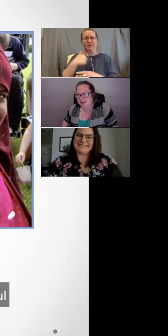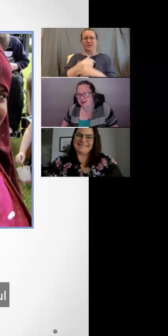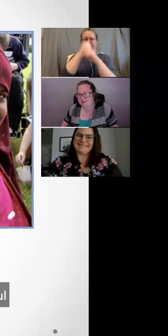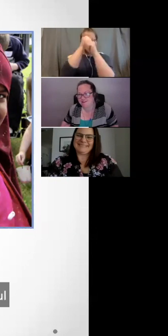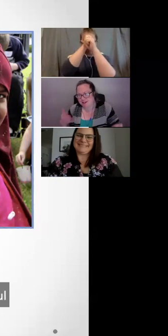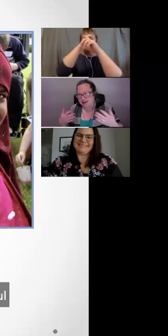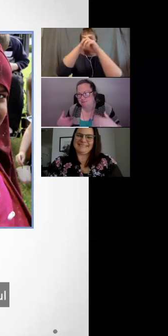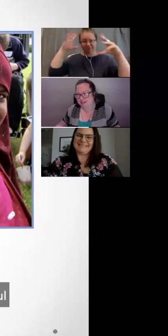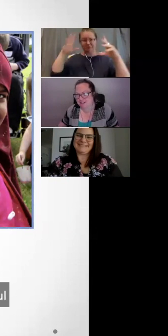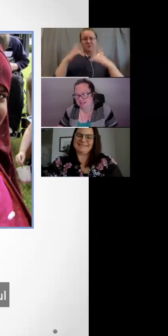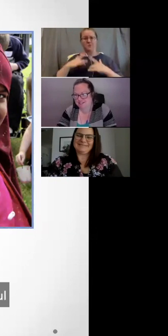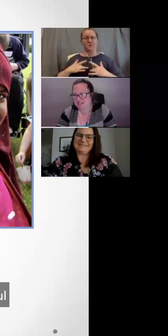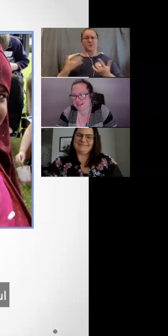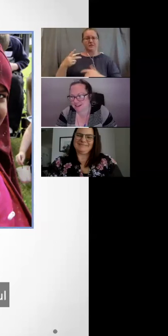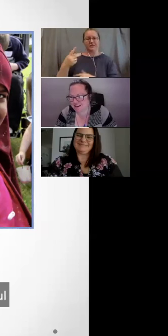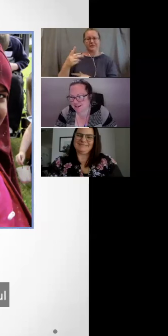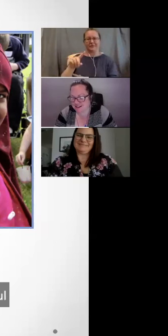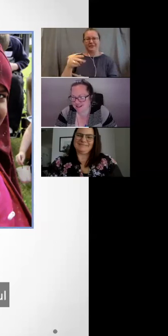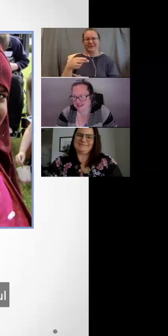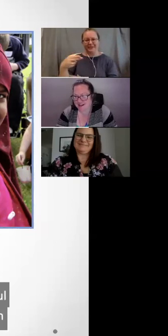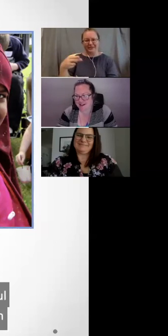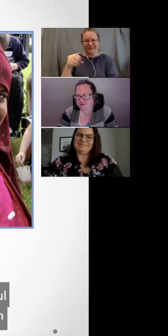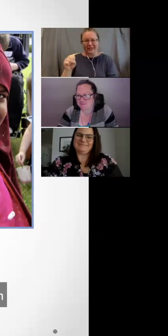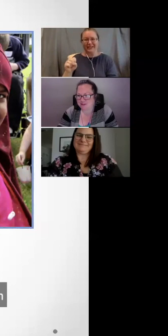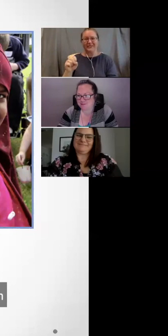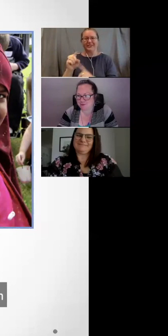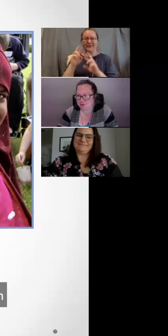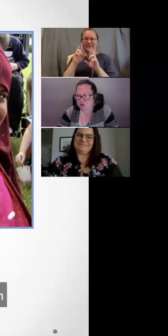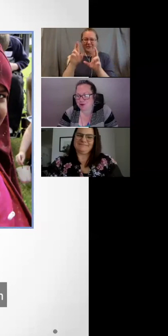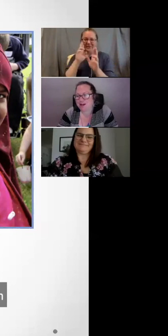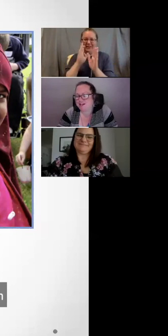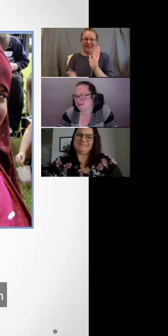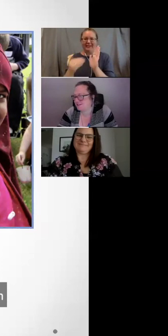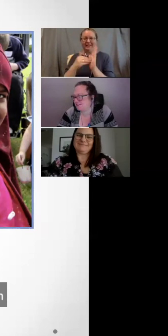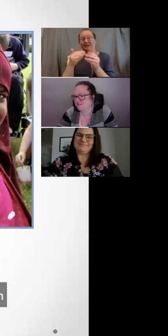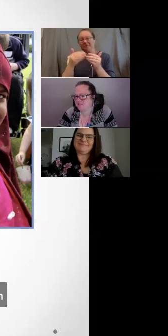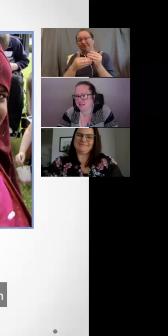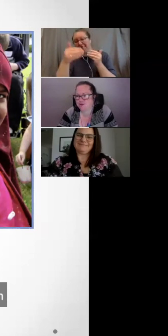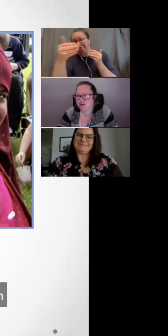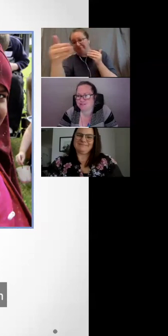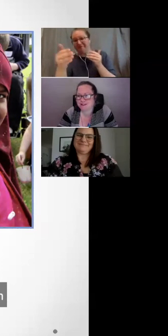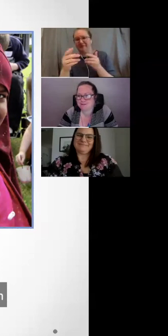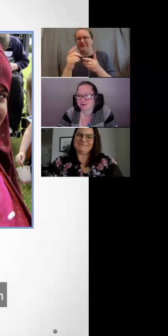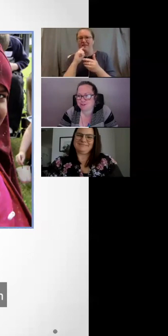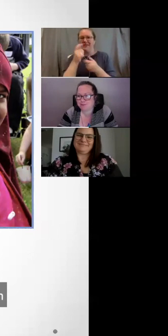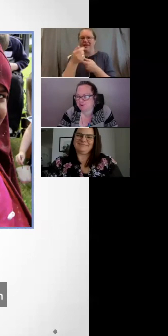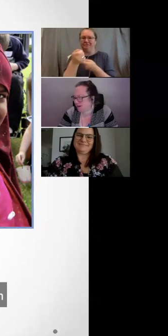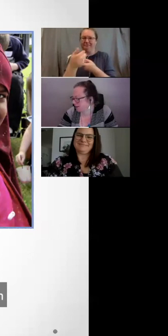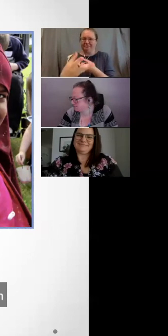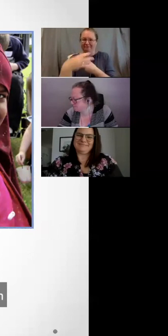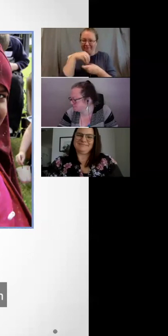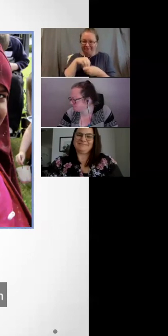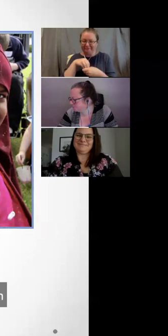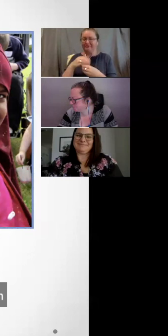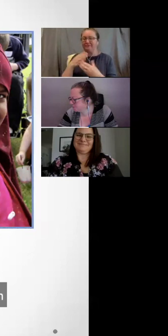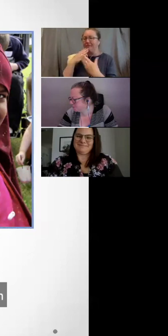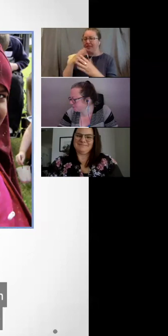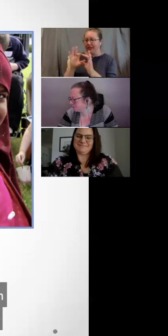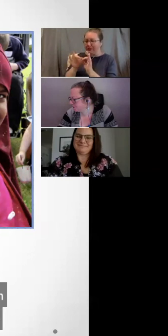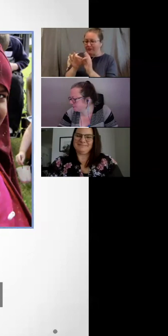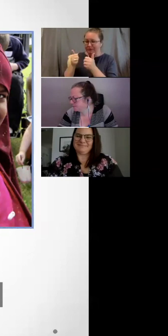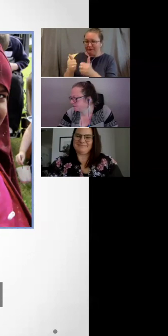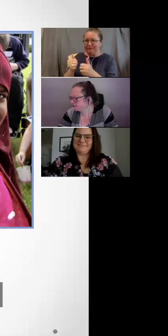can collaborate like this again in future. And thank you, Jessica, for interpreting.